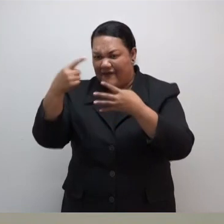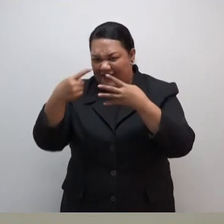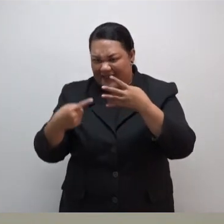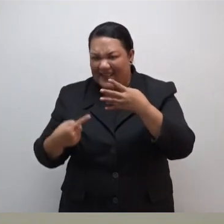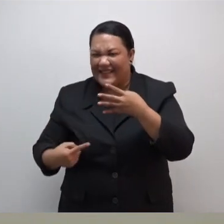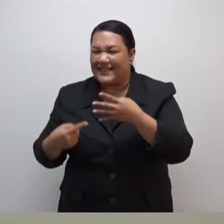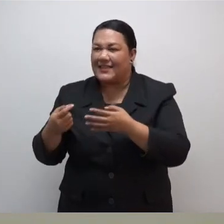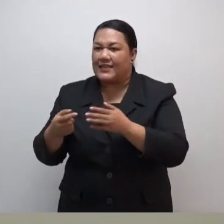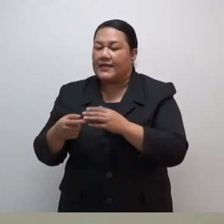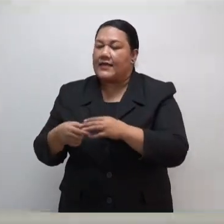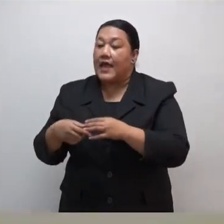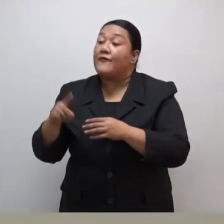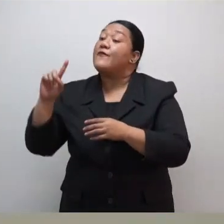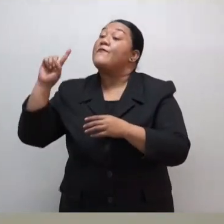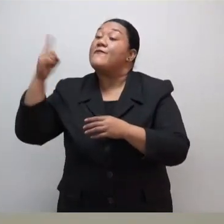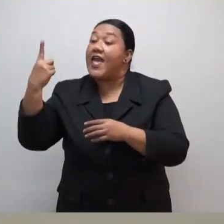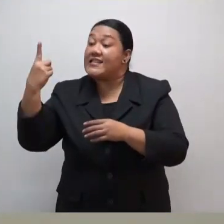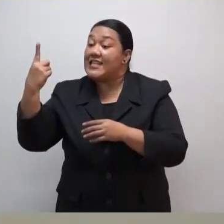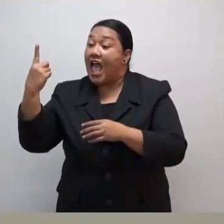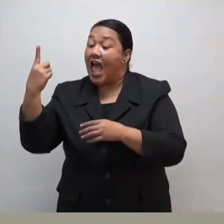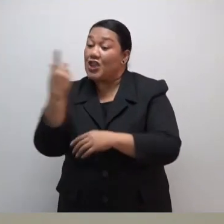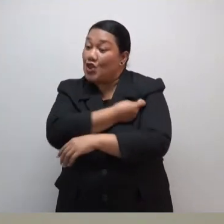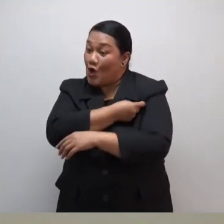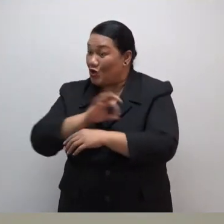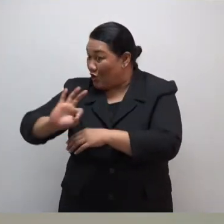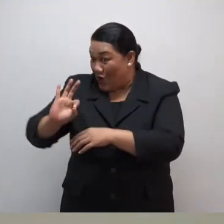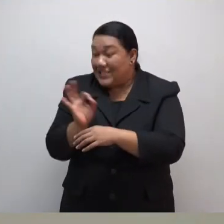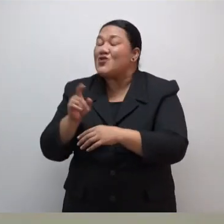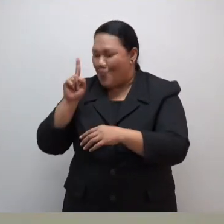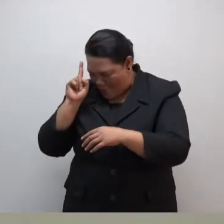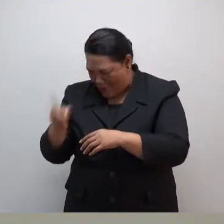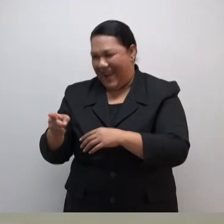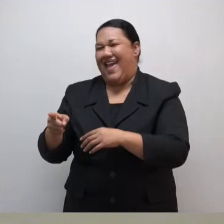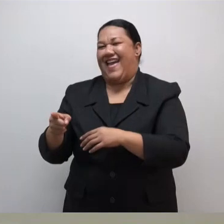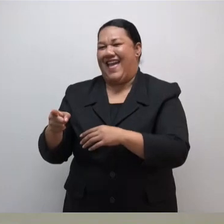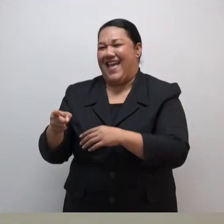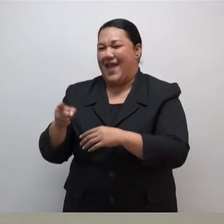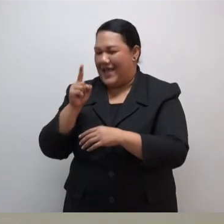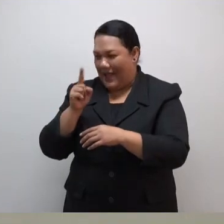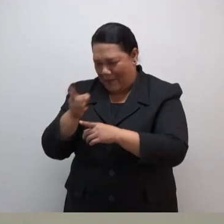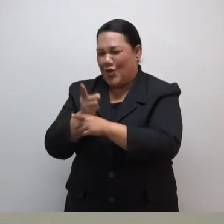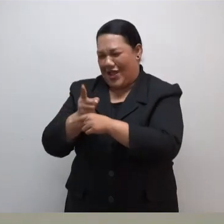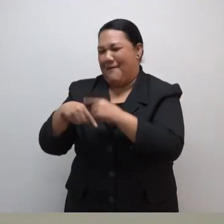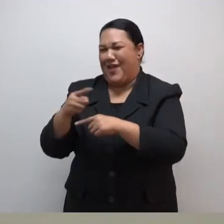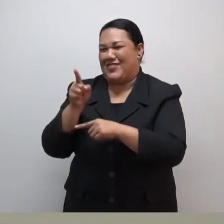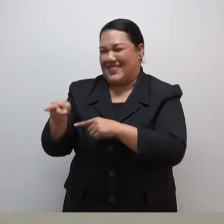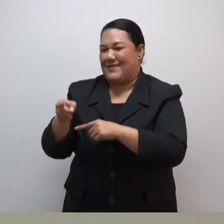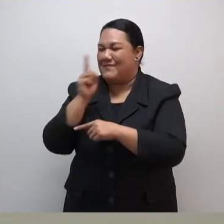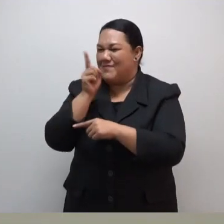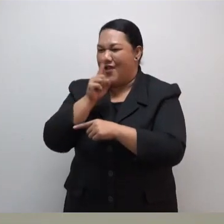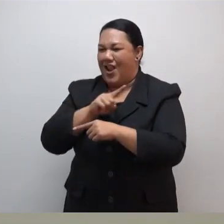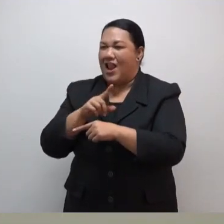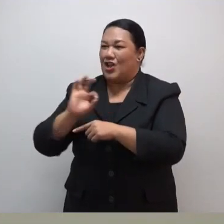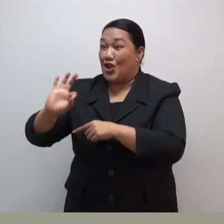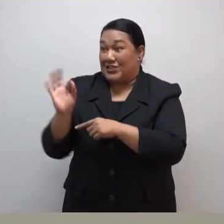received their first dose, they met all the other criteria, they are actually unemployed, they have got their TIN number, etc.